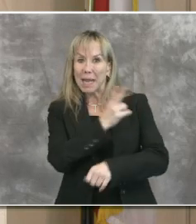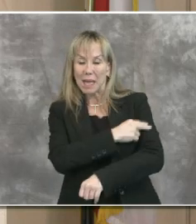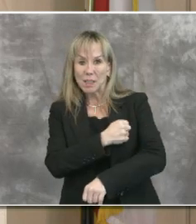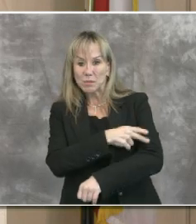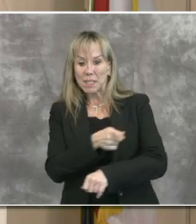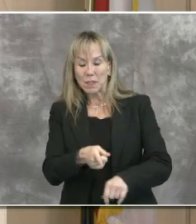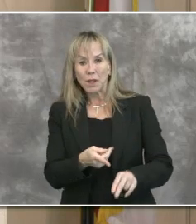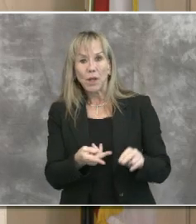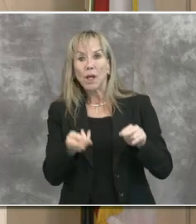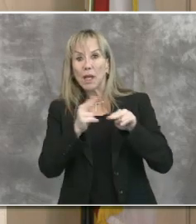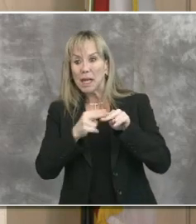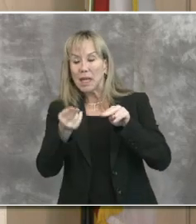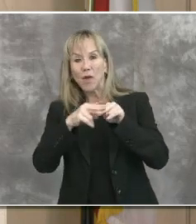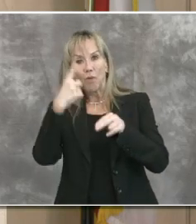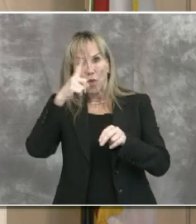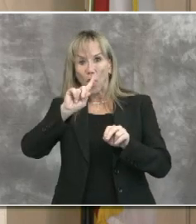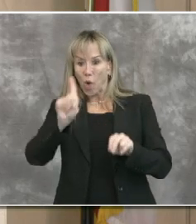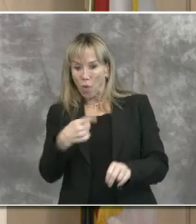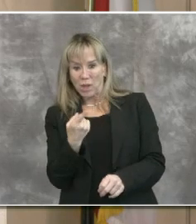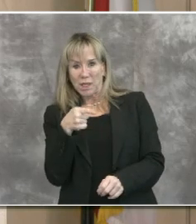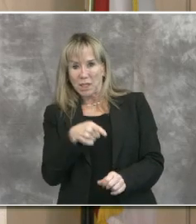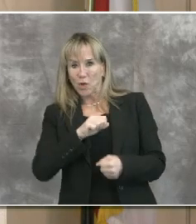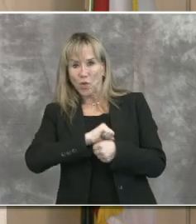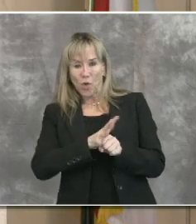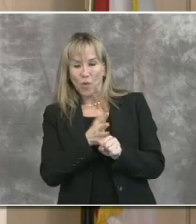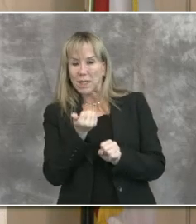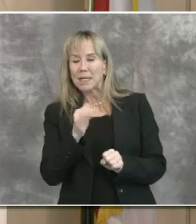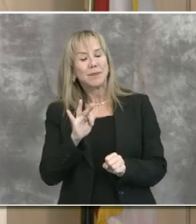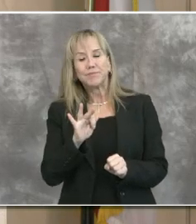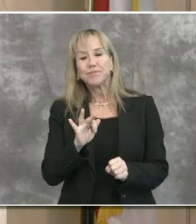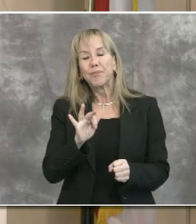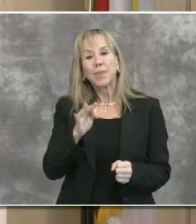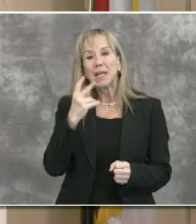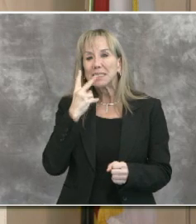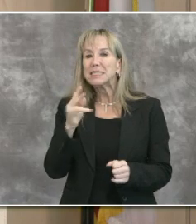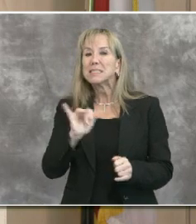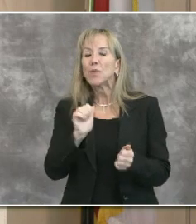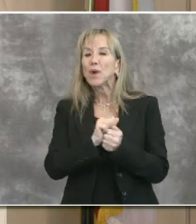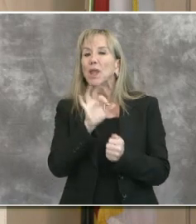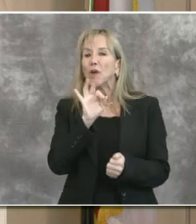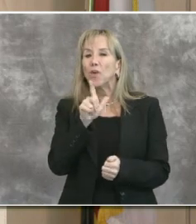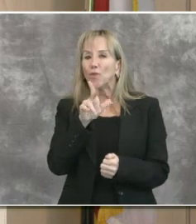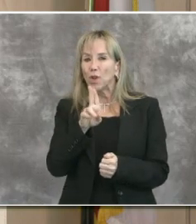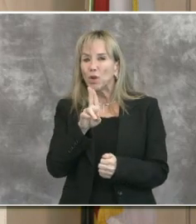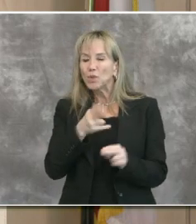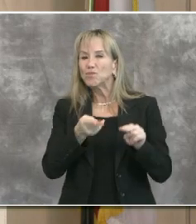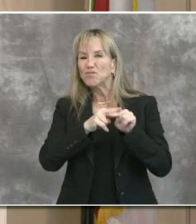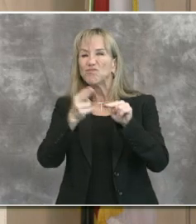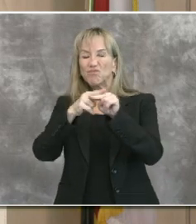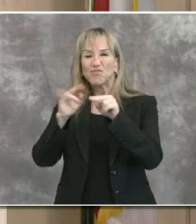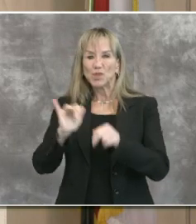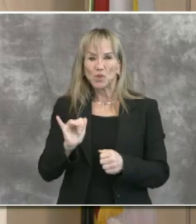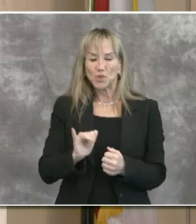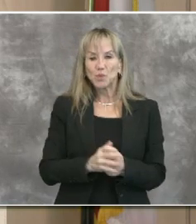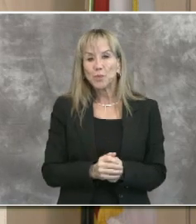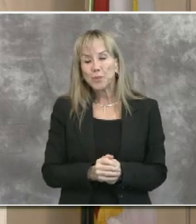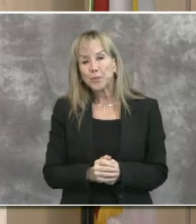just increased for COVID-19, but we see that during the flu seasons as well.